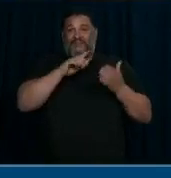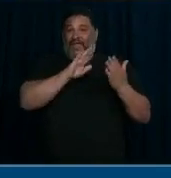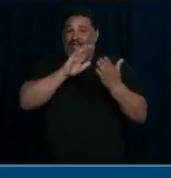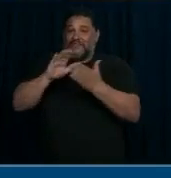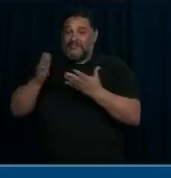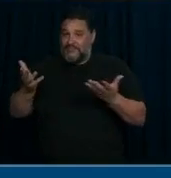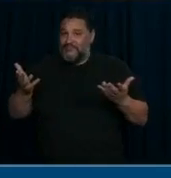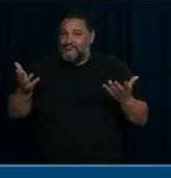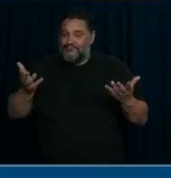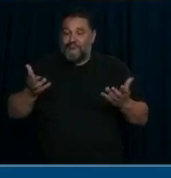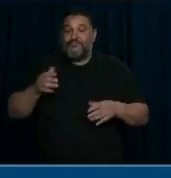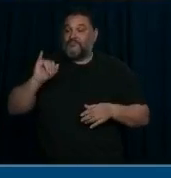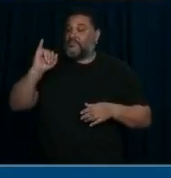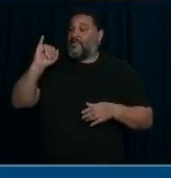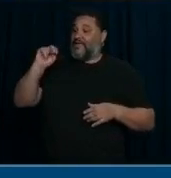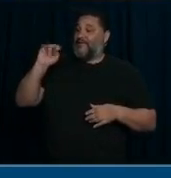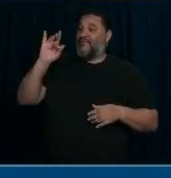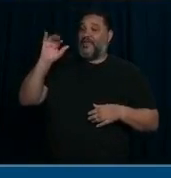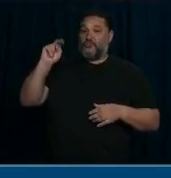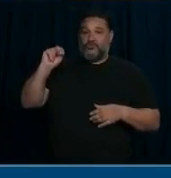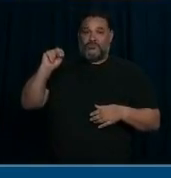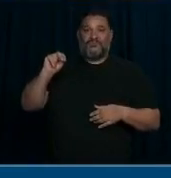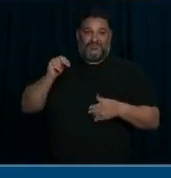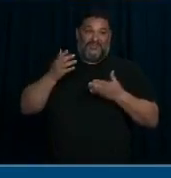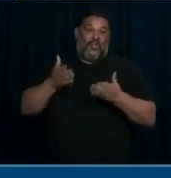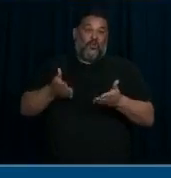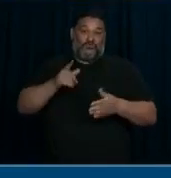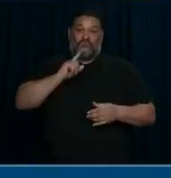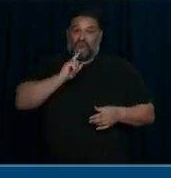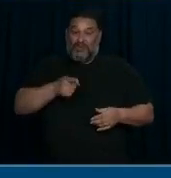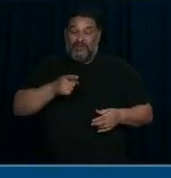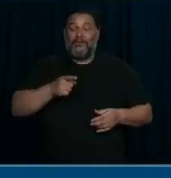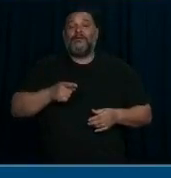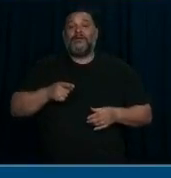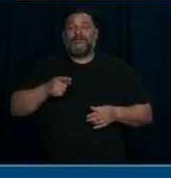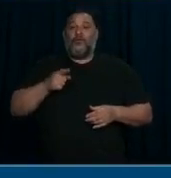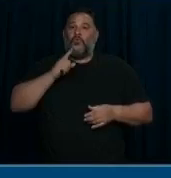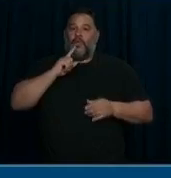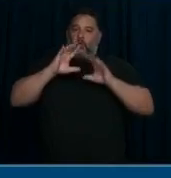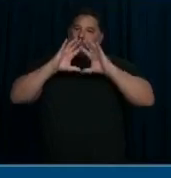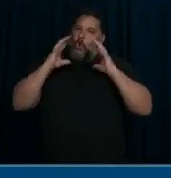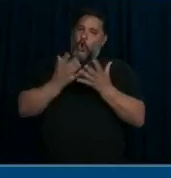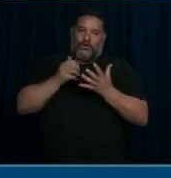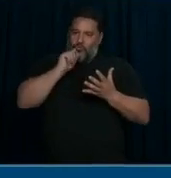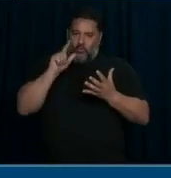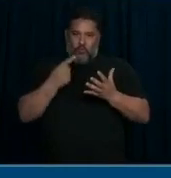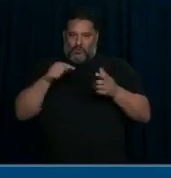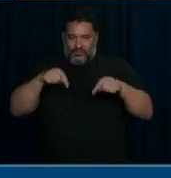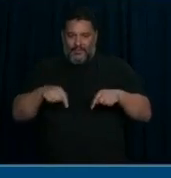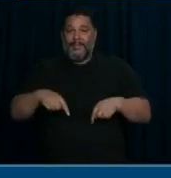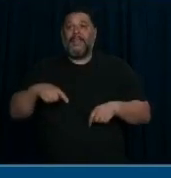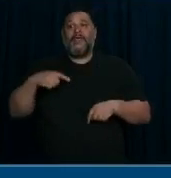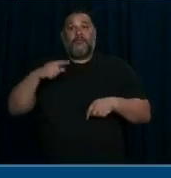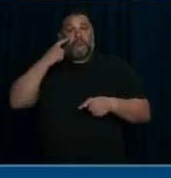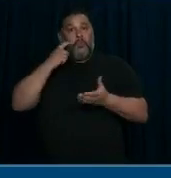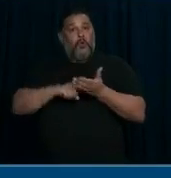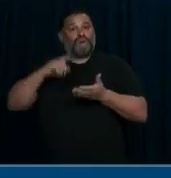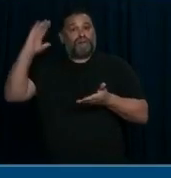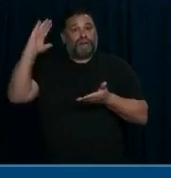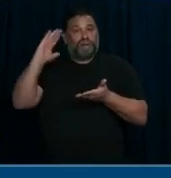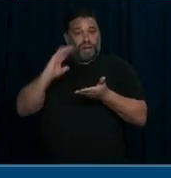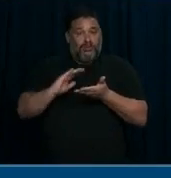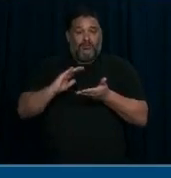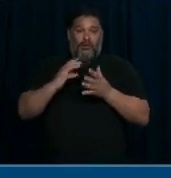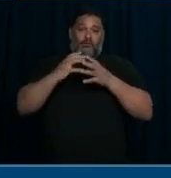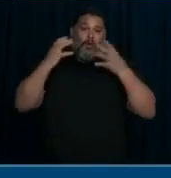And so inflation is there, it's real. And I will add that it has been a worldwide phenomenon. And it has come down significantly, but that still